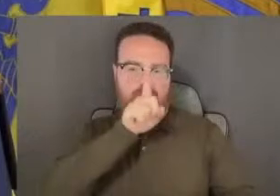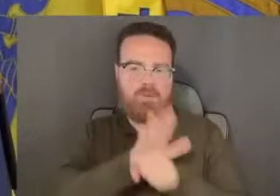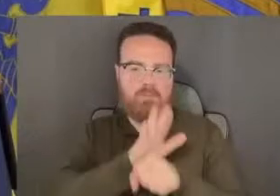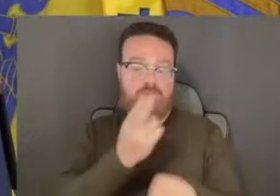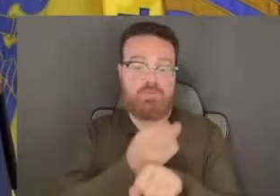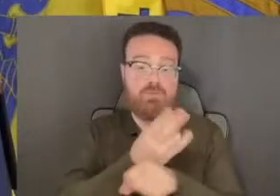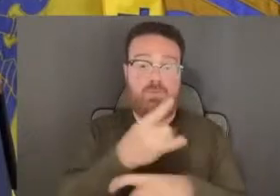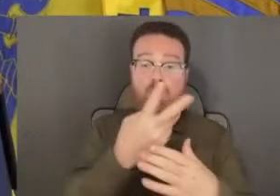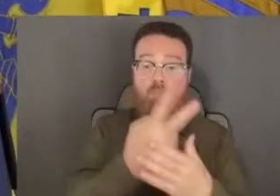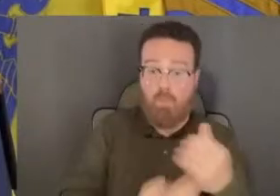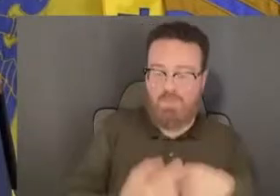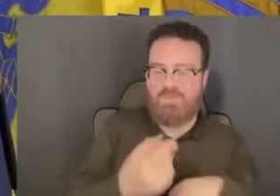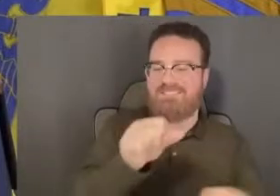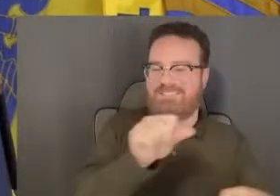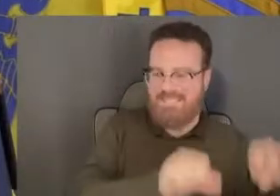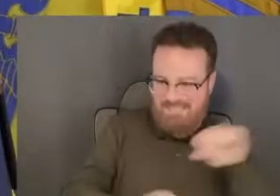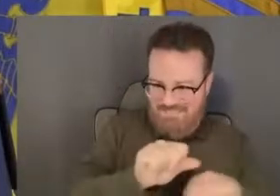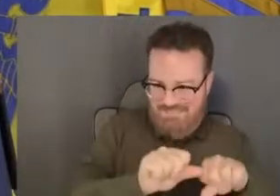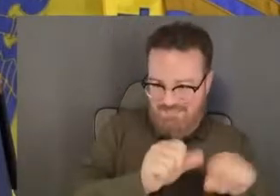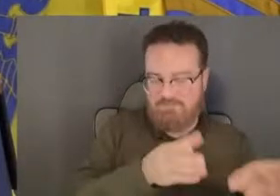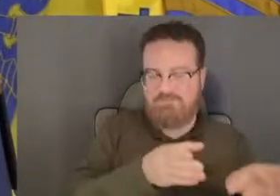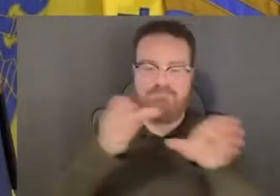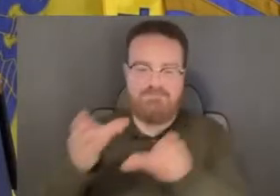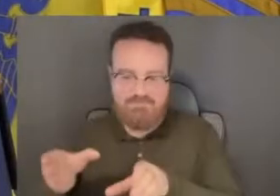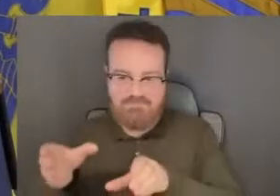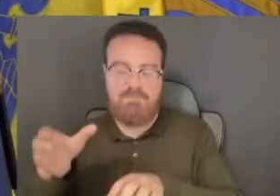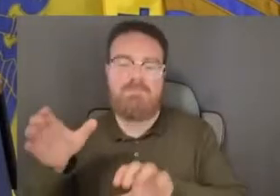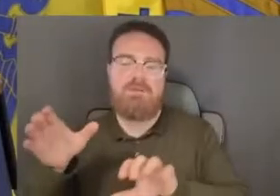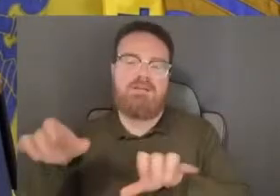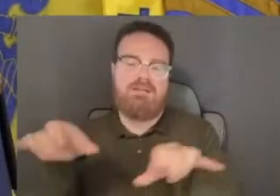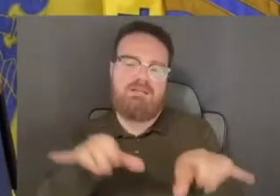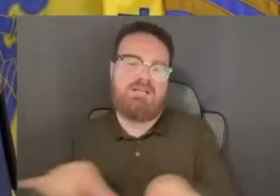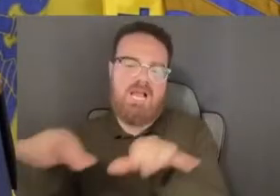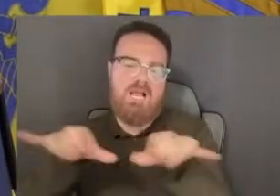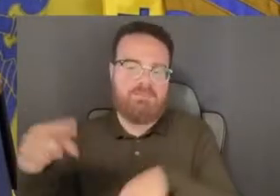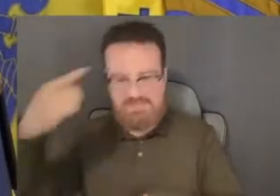science and common sense.